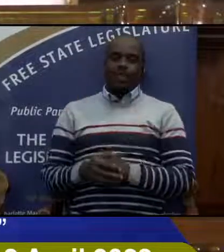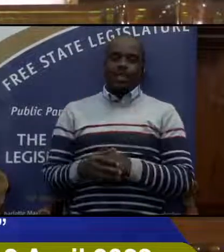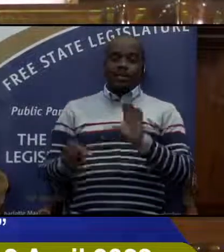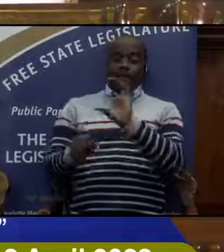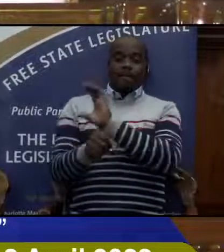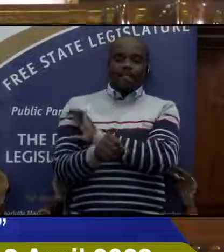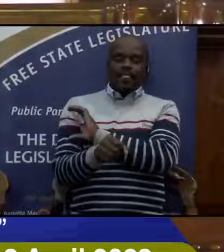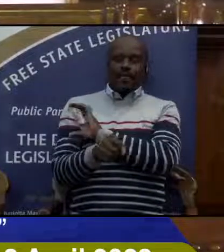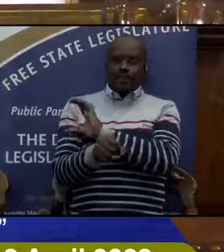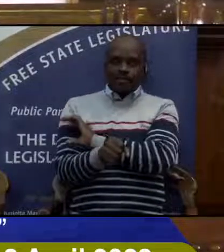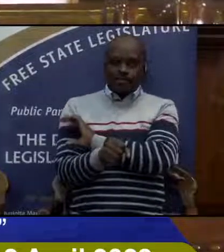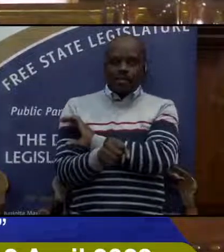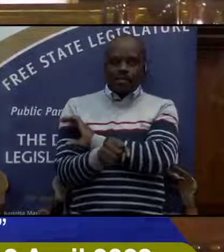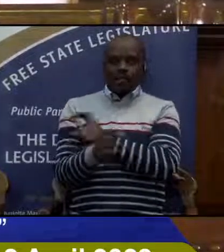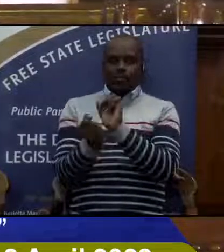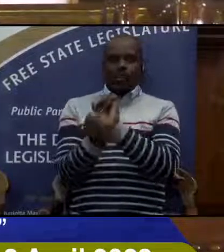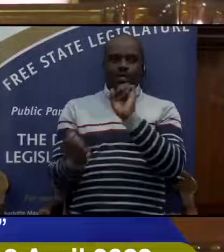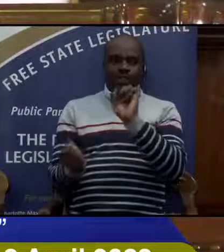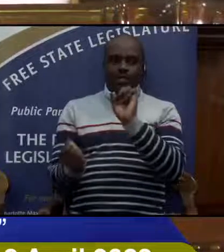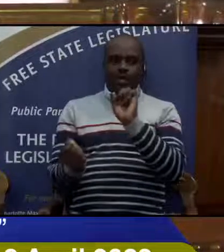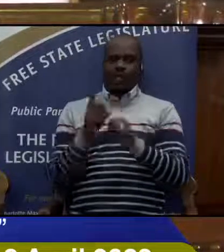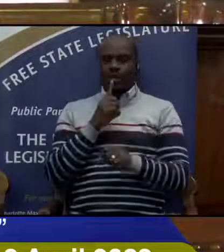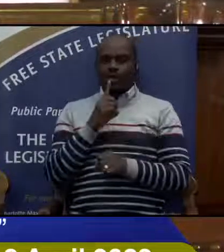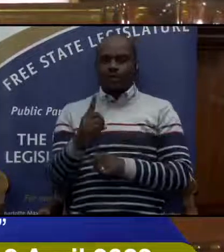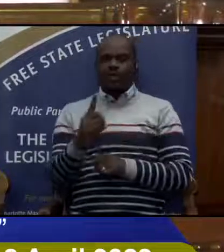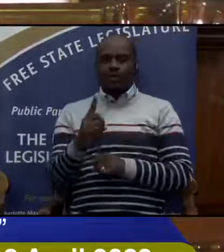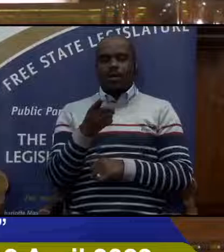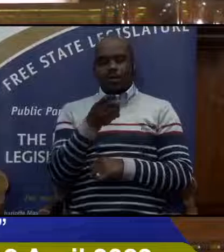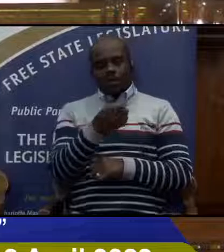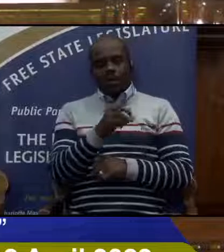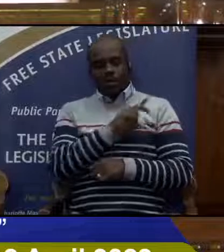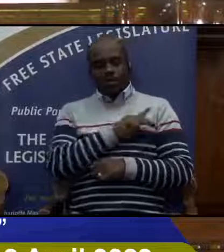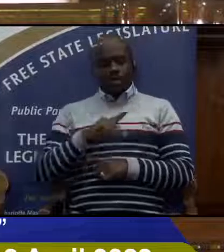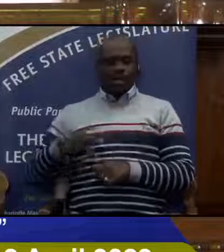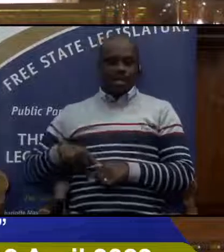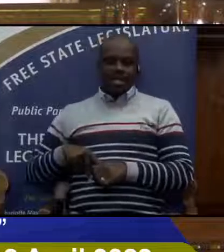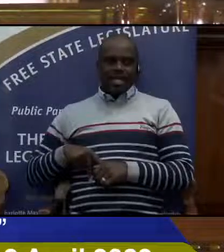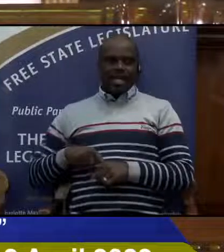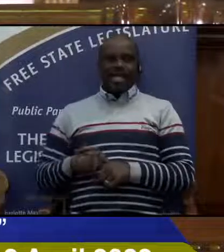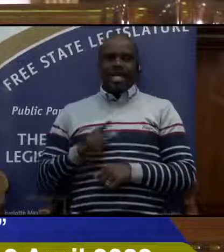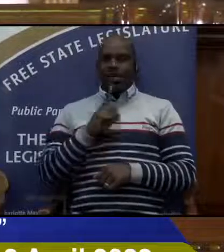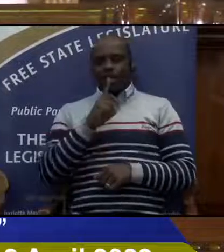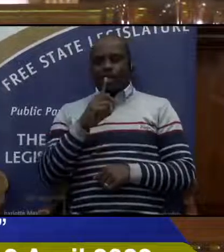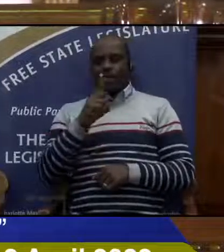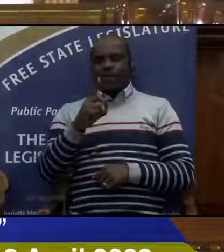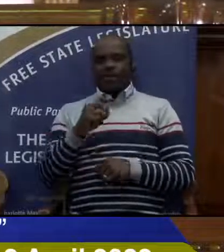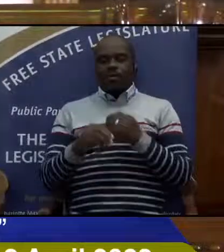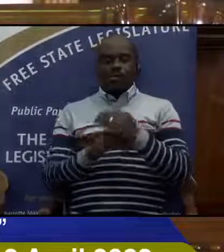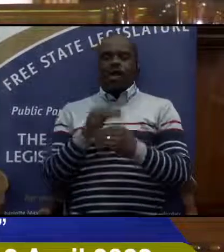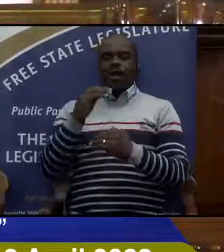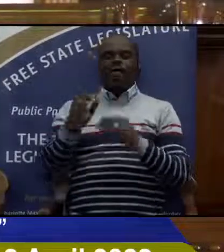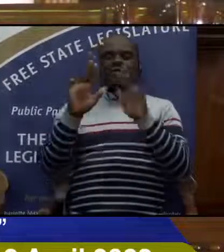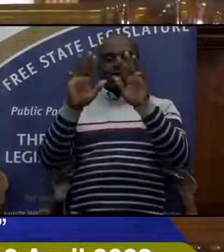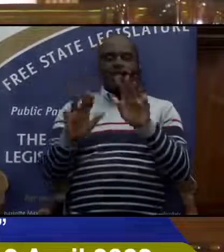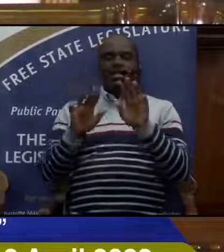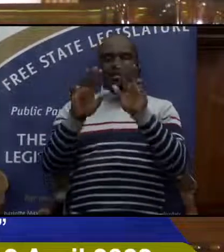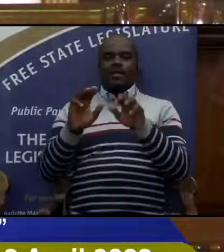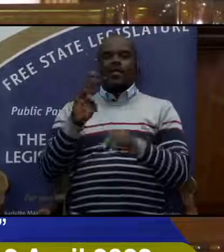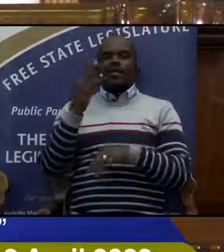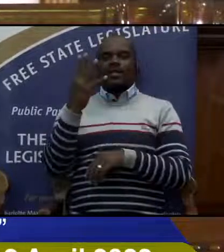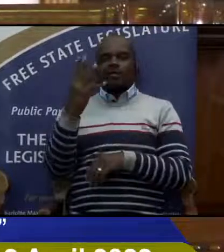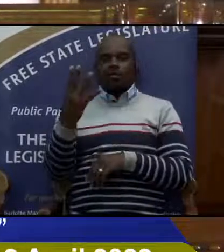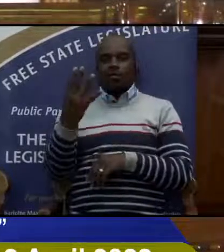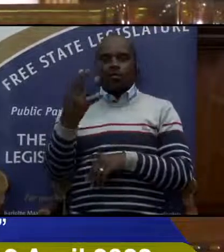Oliver Tambo by the Honourable Premier this morning. After 1994, the ANC embarked